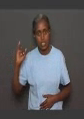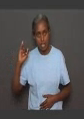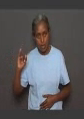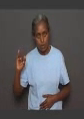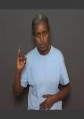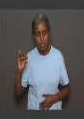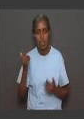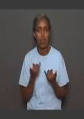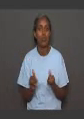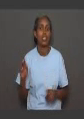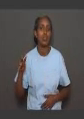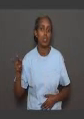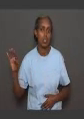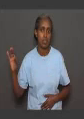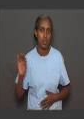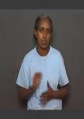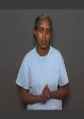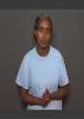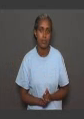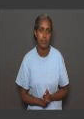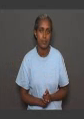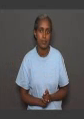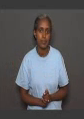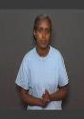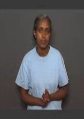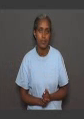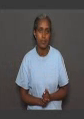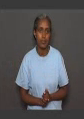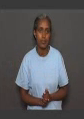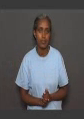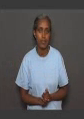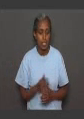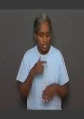plus 6 iota over 29.